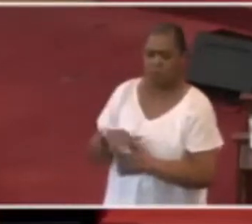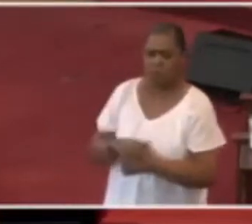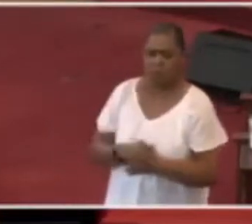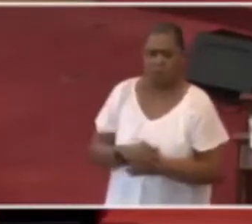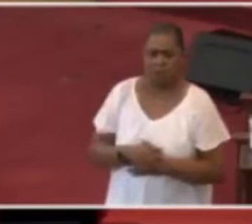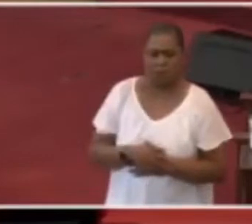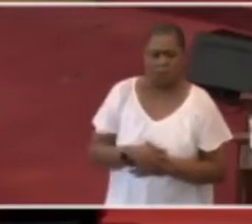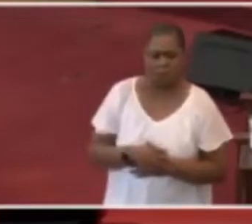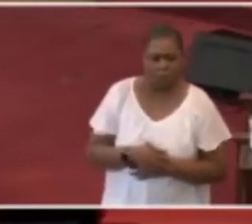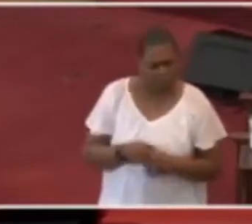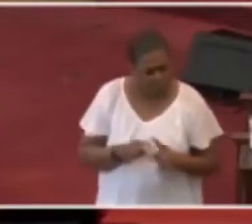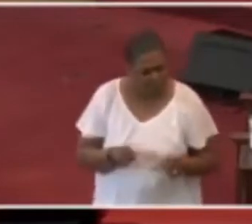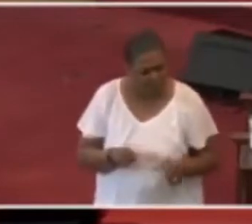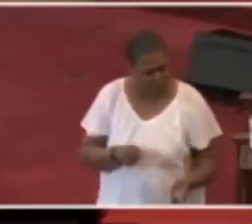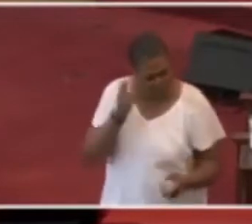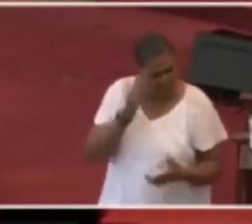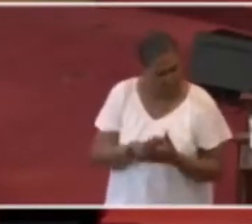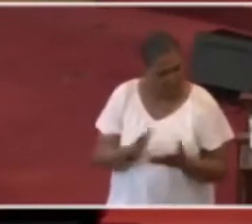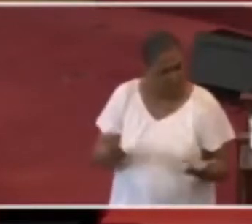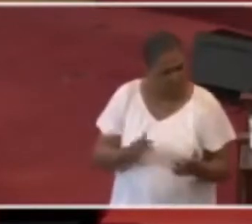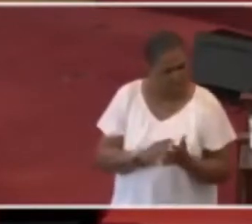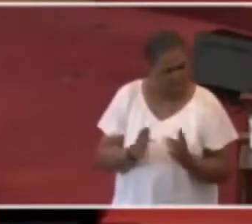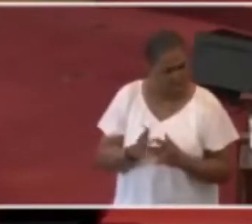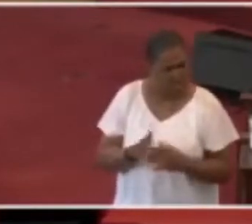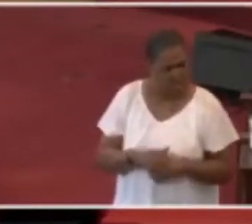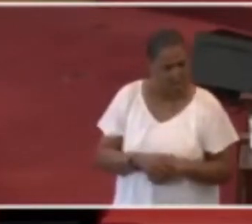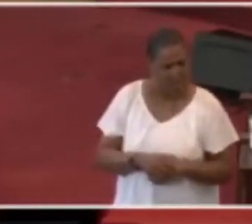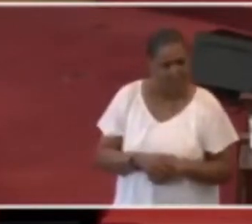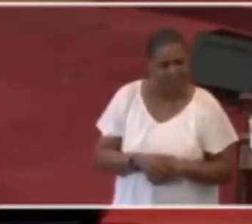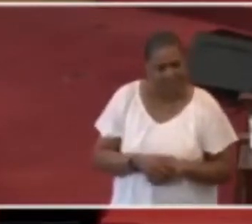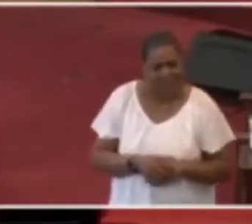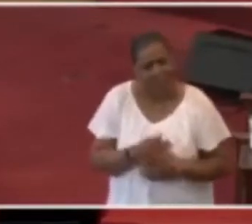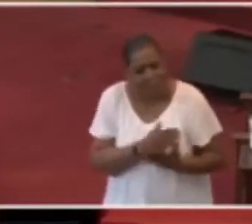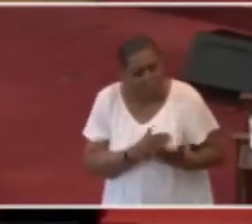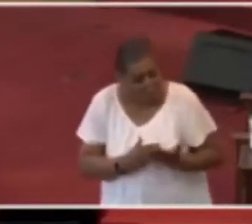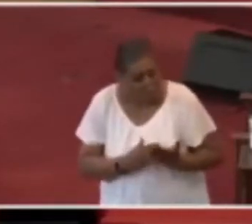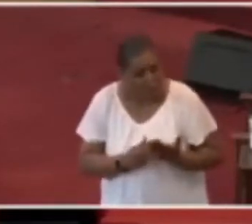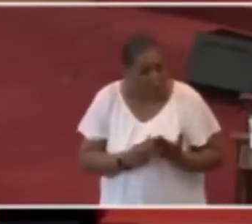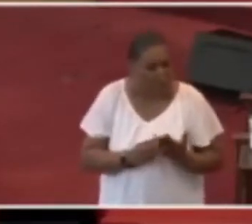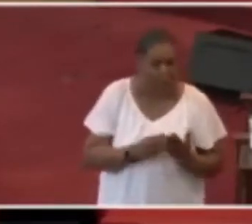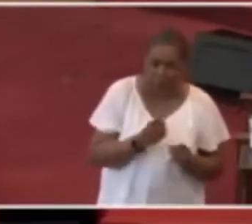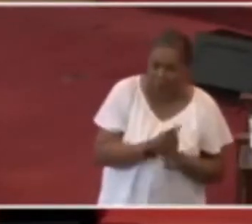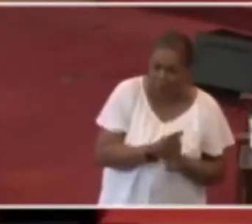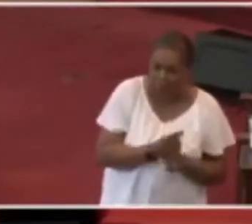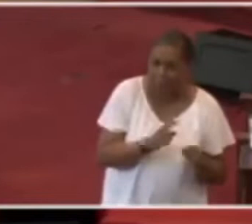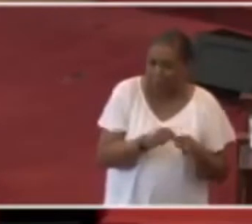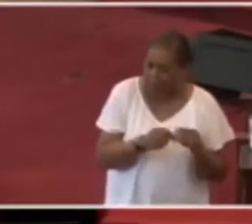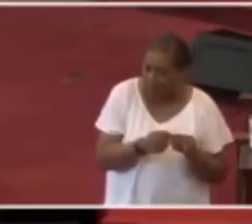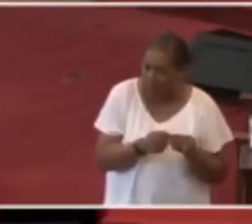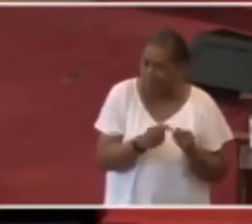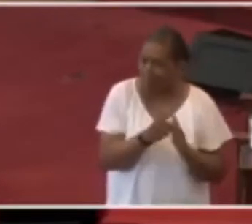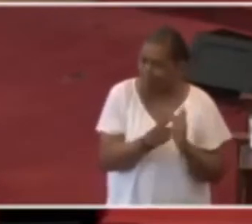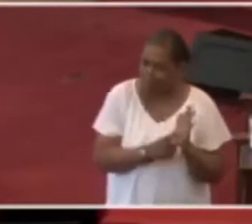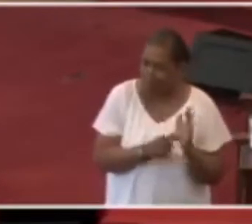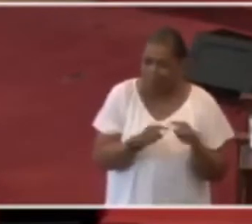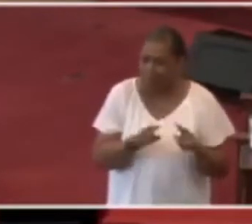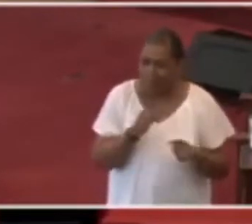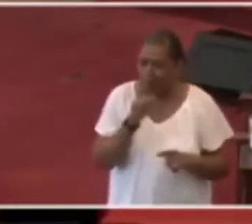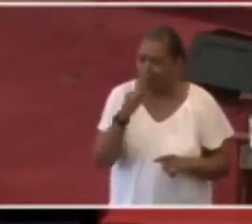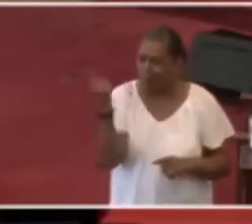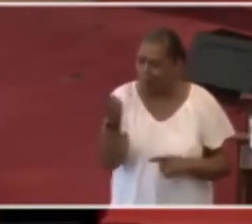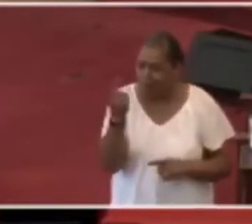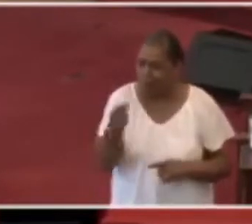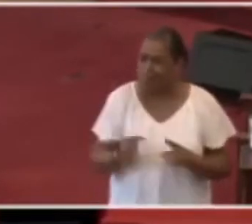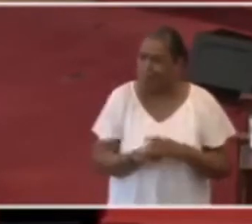say? And of course, they are partially correct about the law's directives, even though they have only dragged one of the offenders